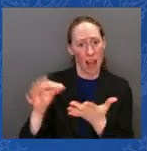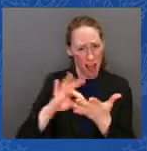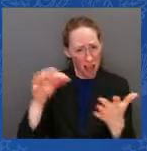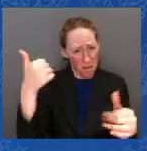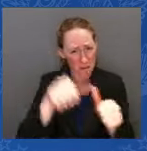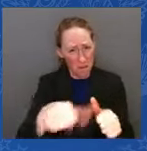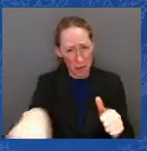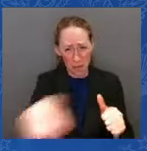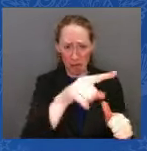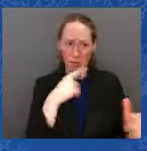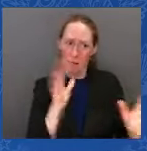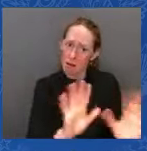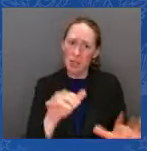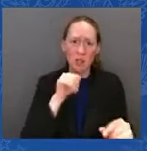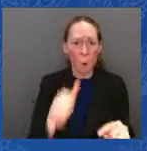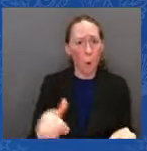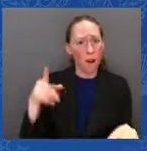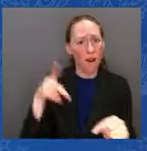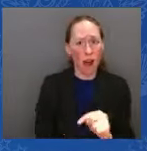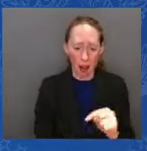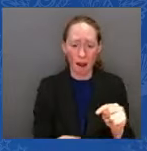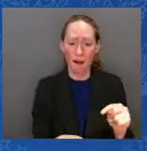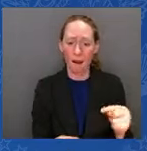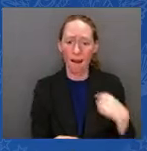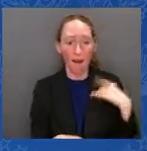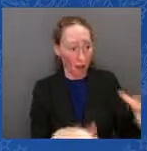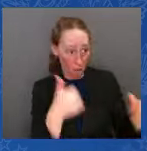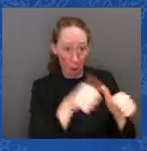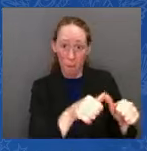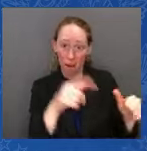right. I said, well, you know, you're on camera. They can see you.